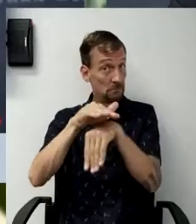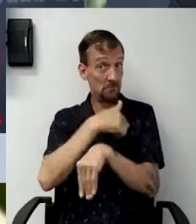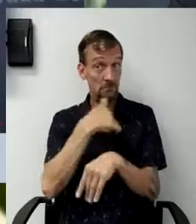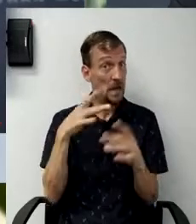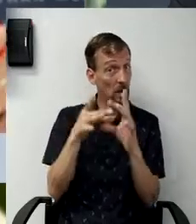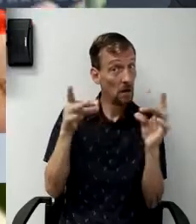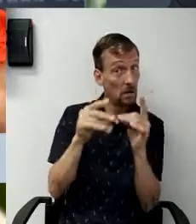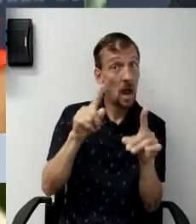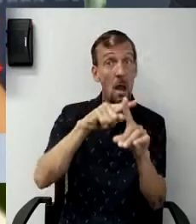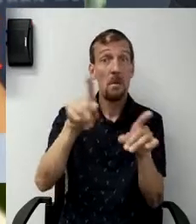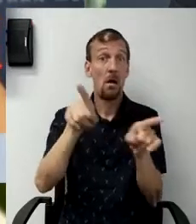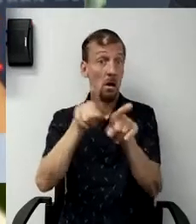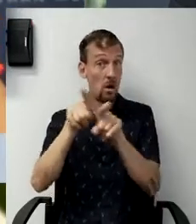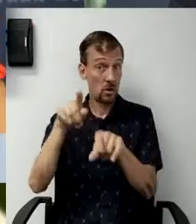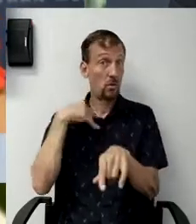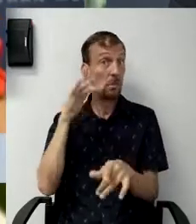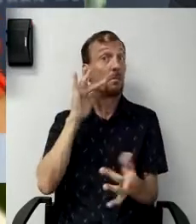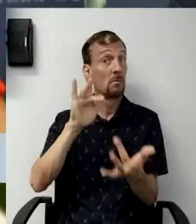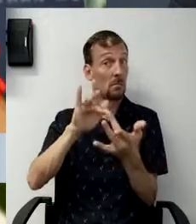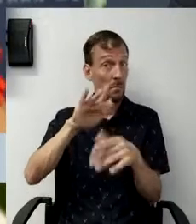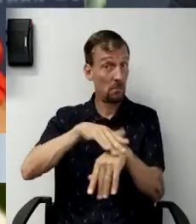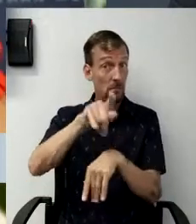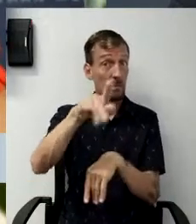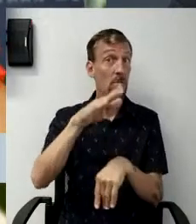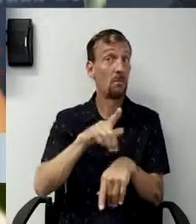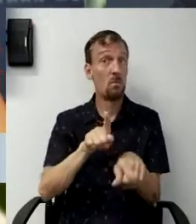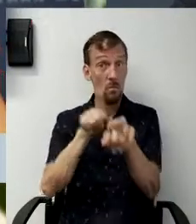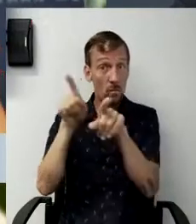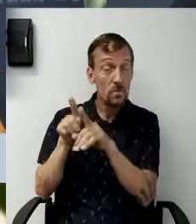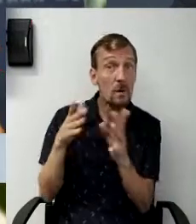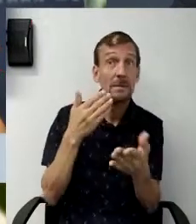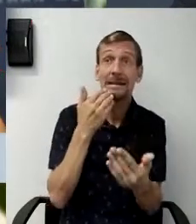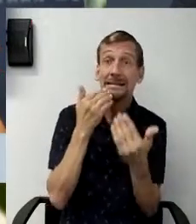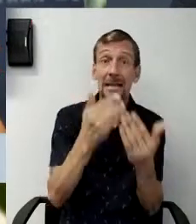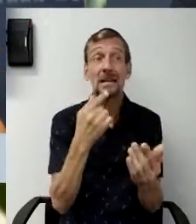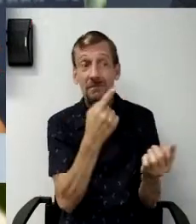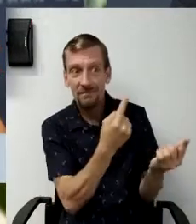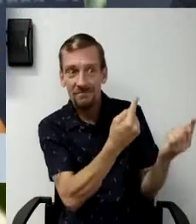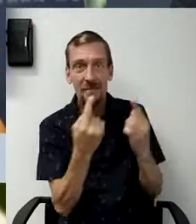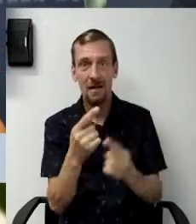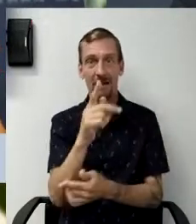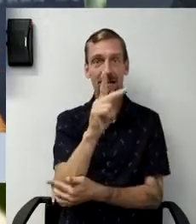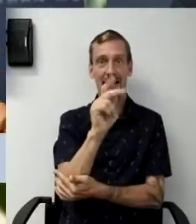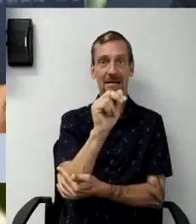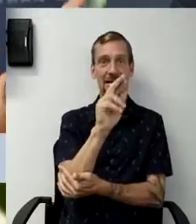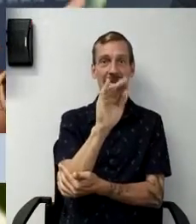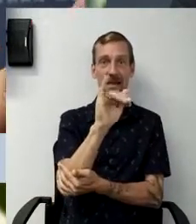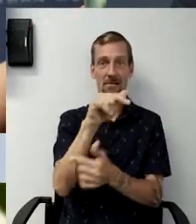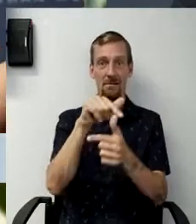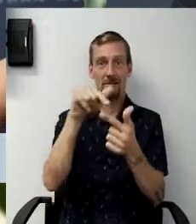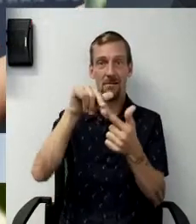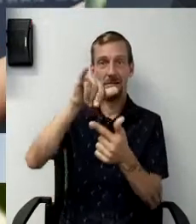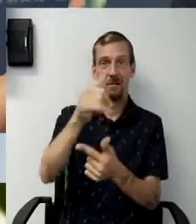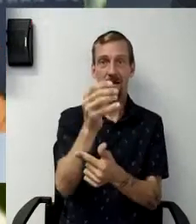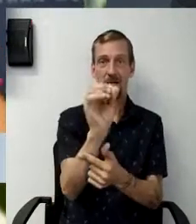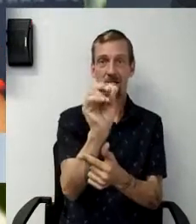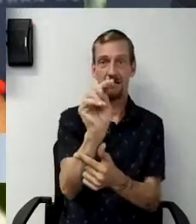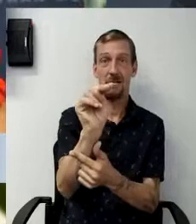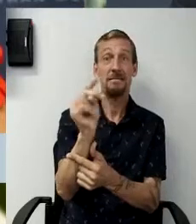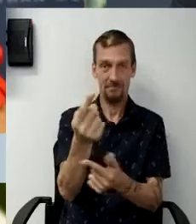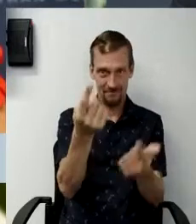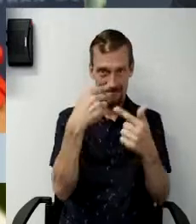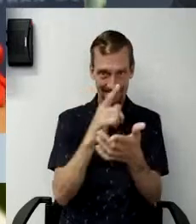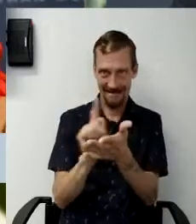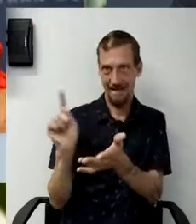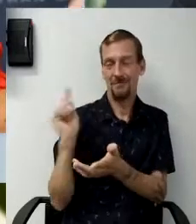on you. But Gary, welcome back. Last week we had Carrie and John, and It was a very lively meeting, and I had